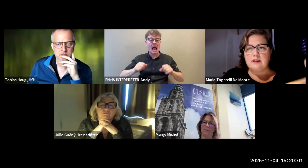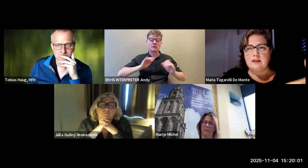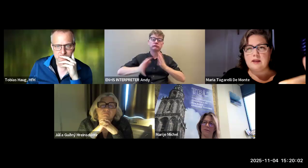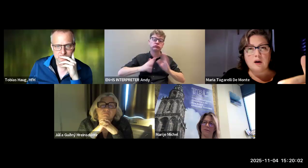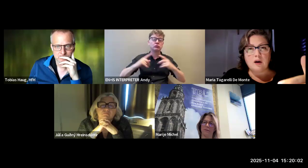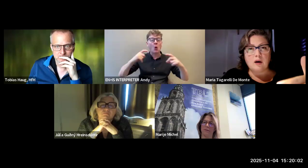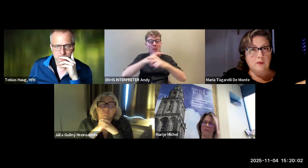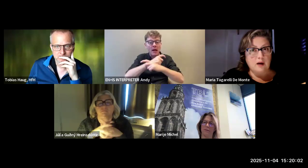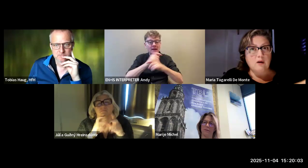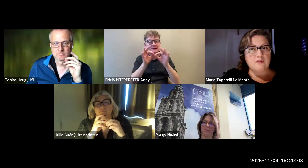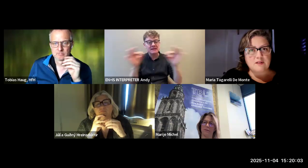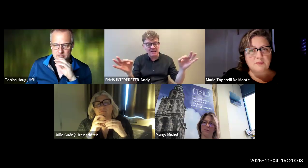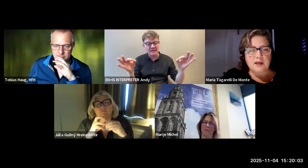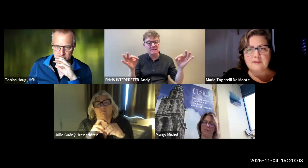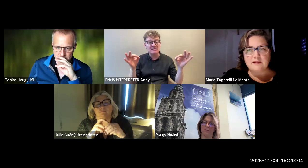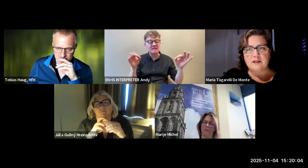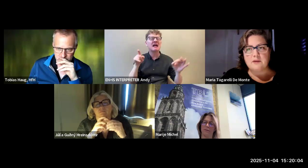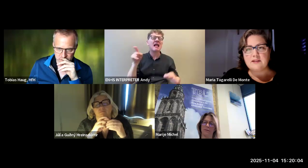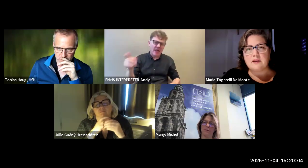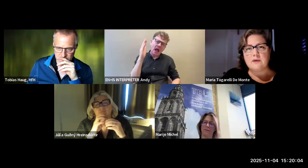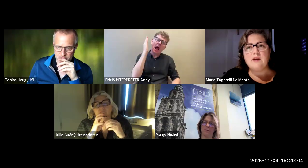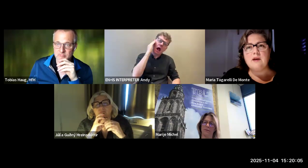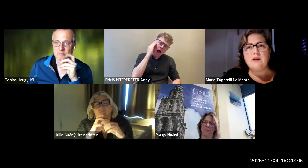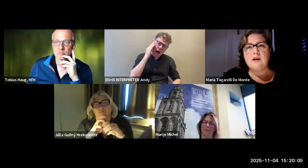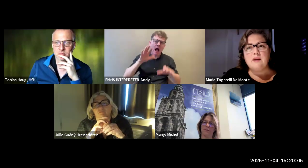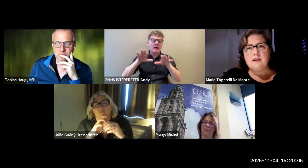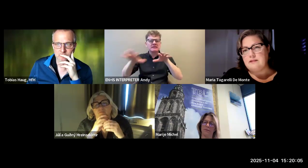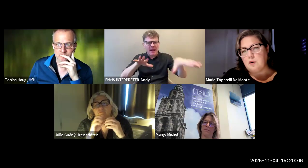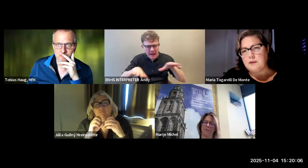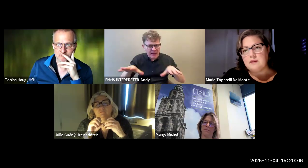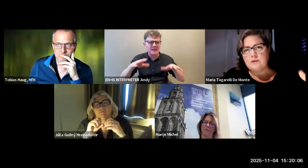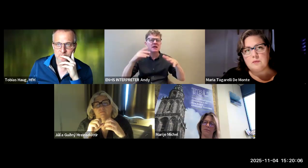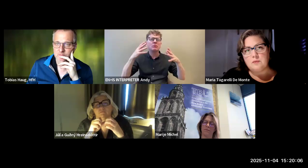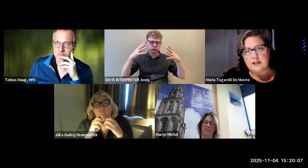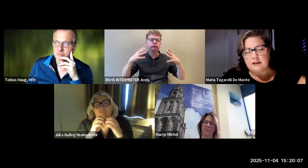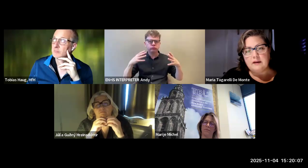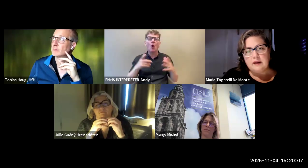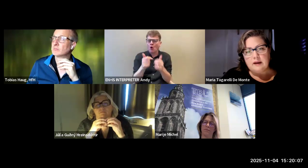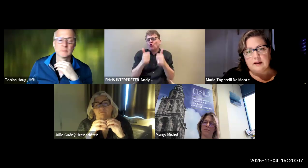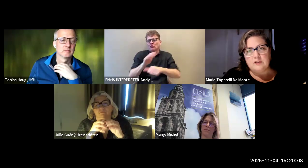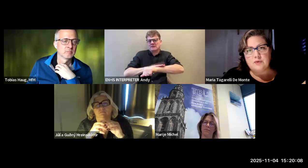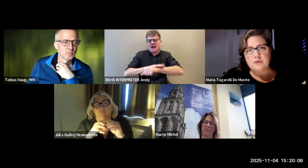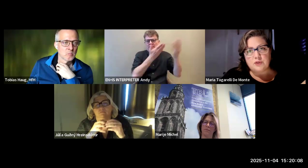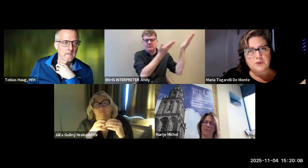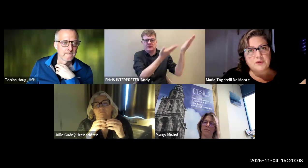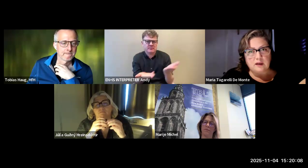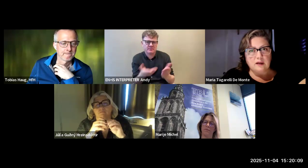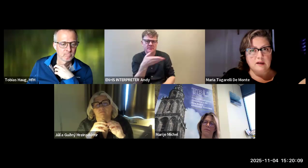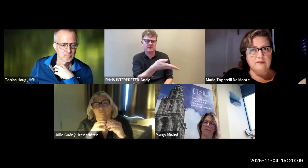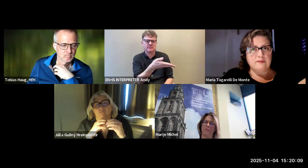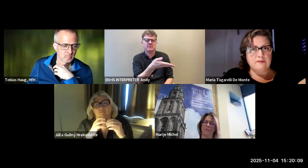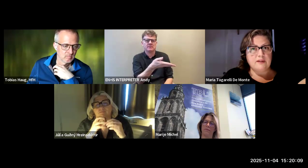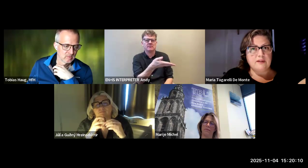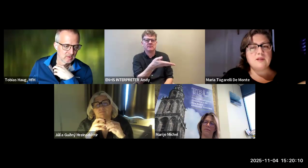sentences, they become aware of the space, etc., that's a good moment to begin